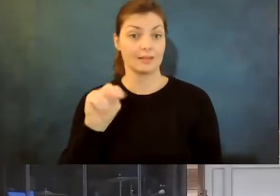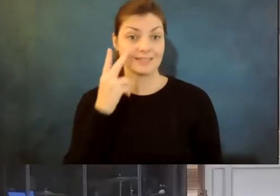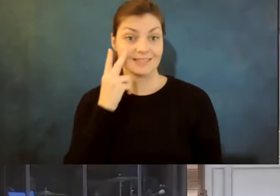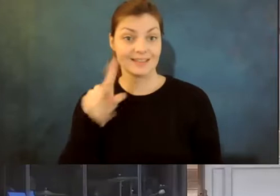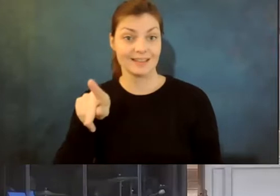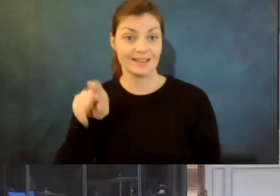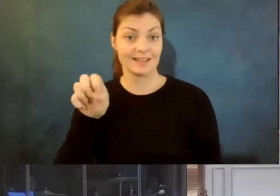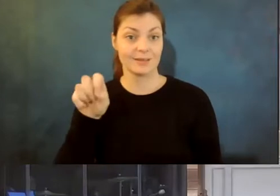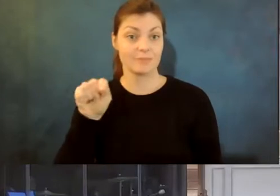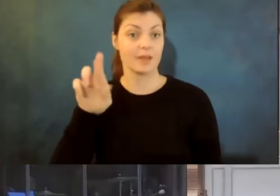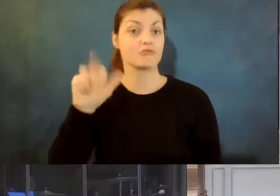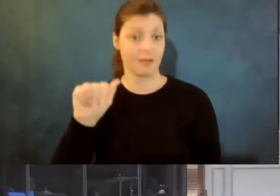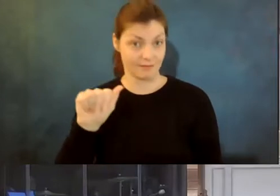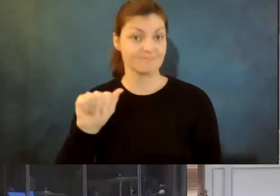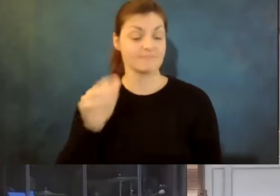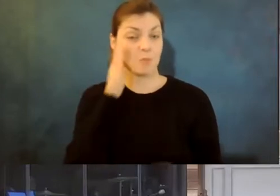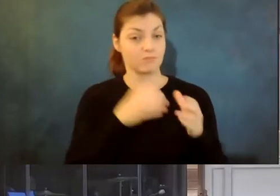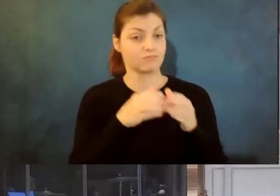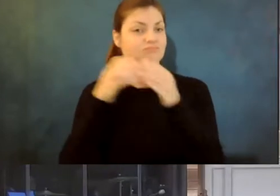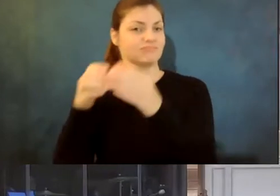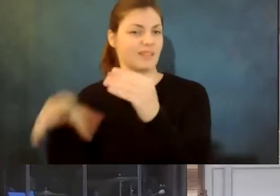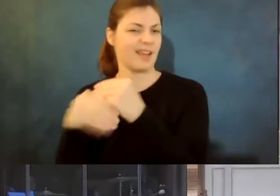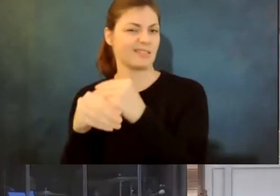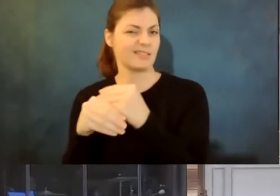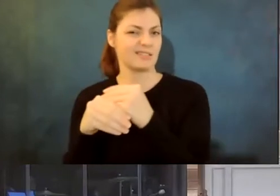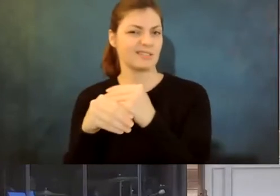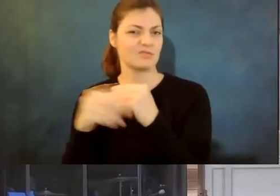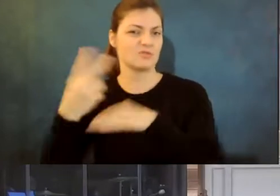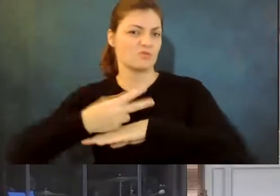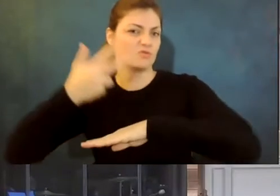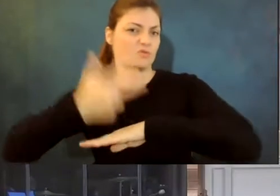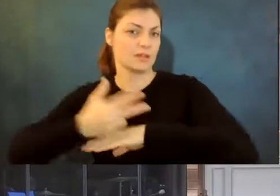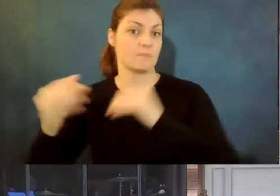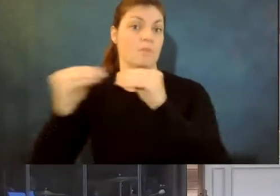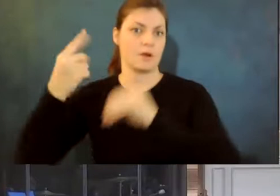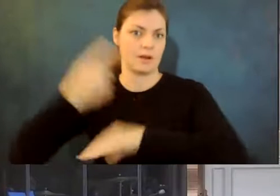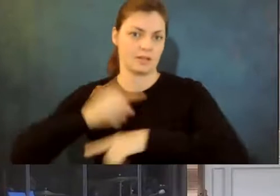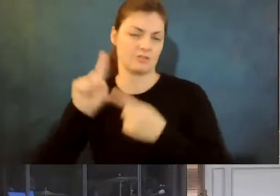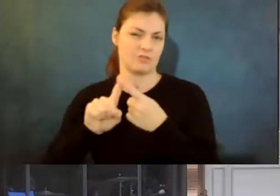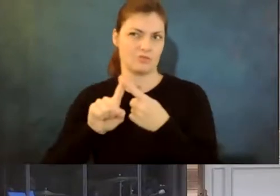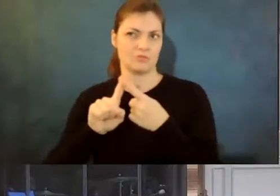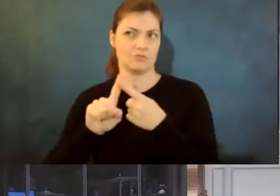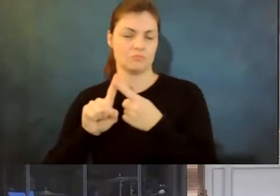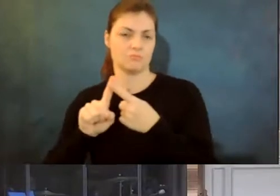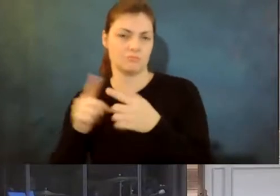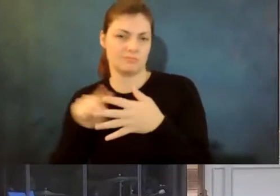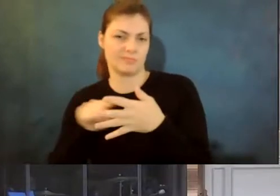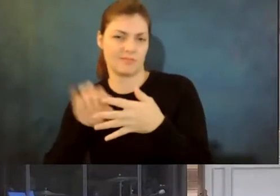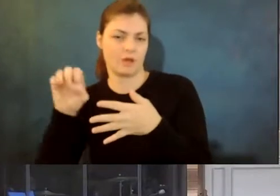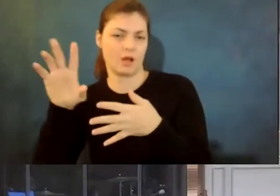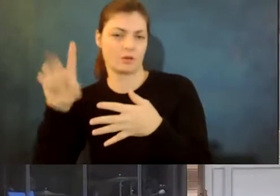if we get enough people, we'll go do that as well. That'll add on a 2 or 3 extra days into the beginning of October. So mark that down.